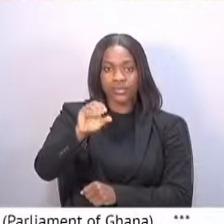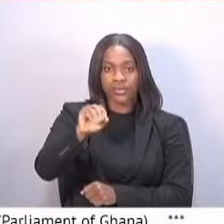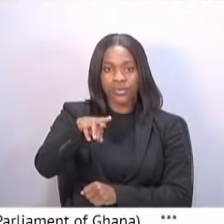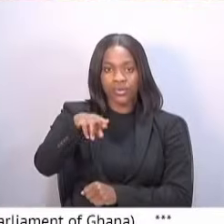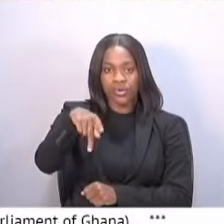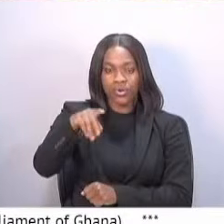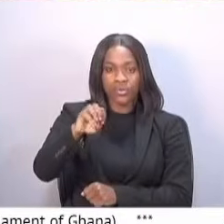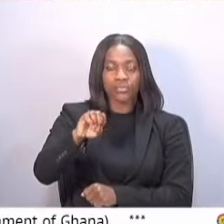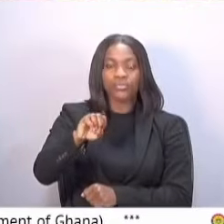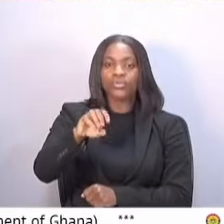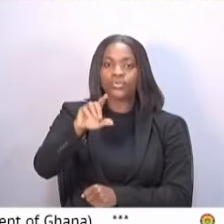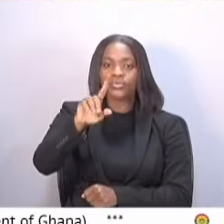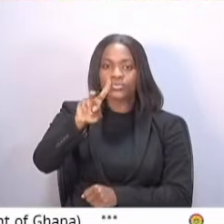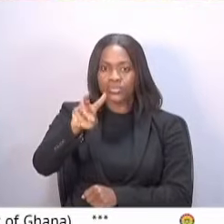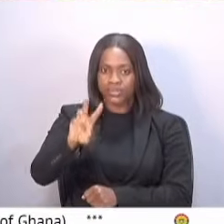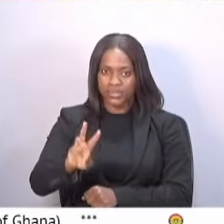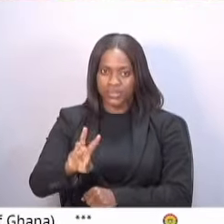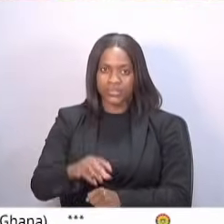COP26.